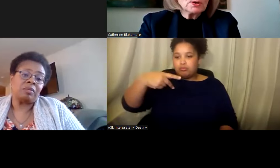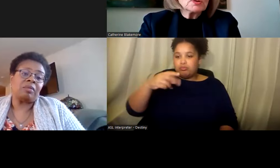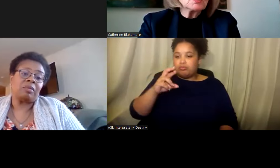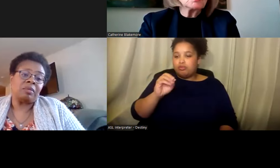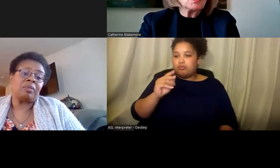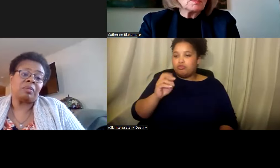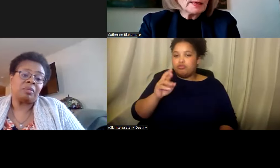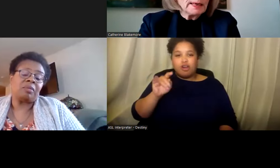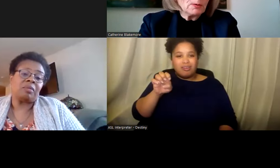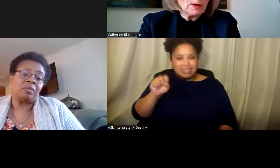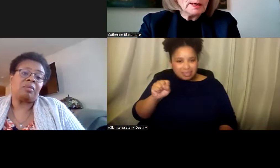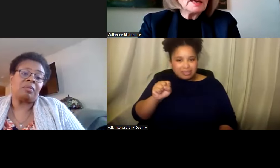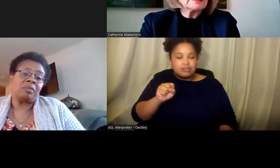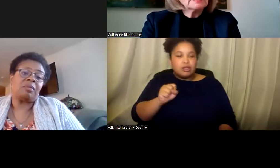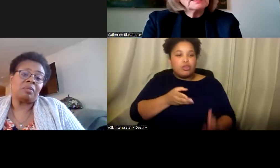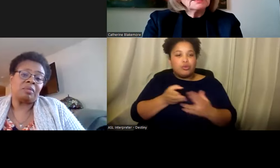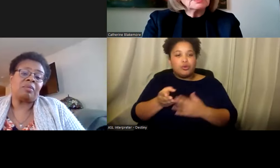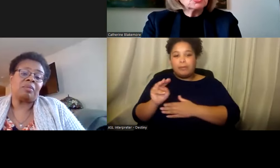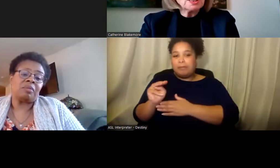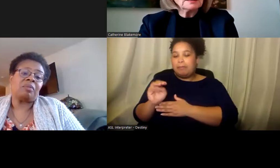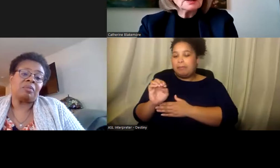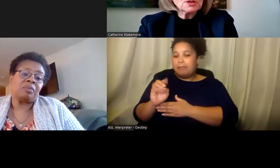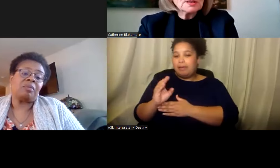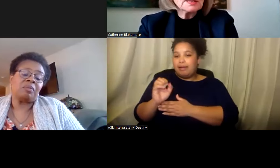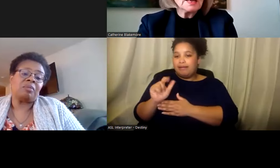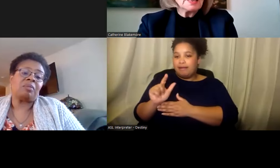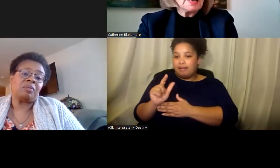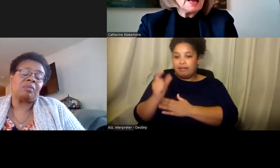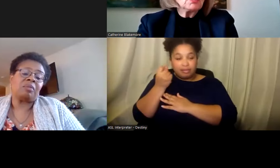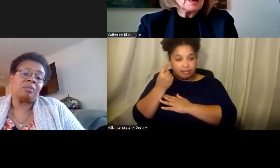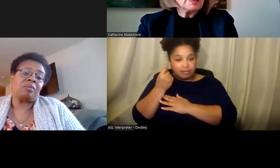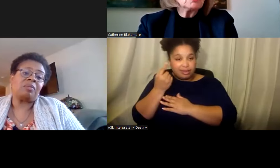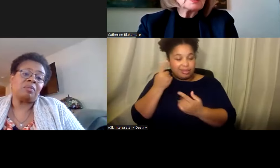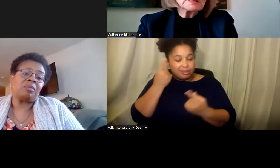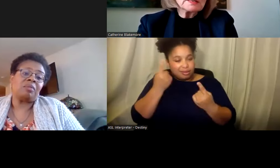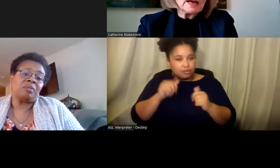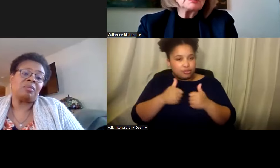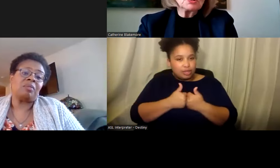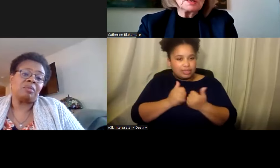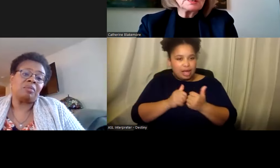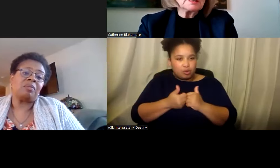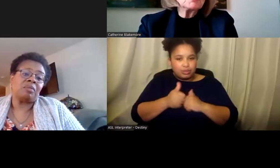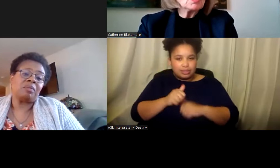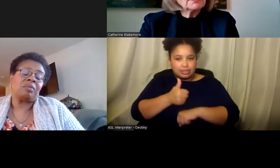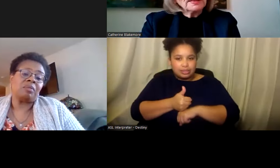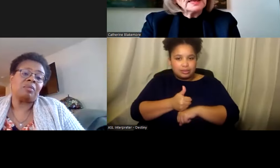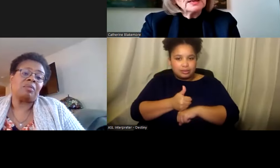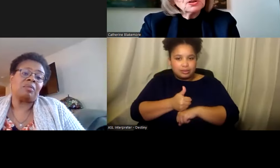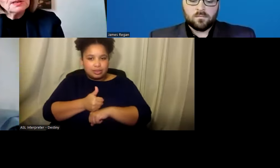health workers through Medi-Cal, right? And I think the challenge is, how do we establish a set